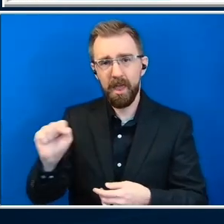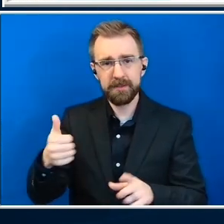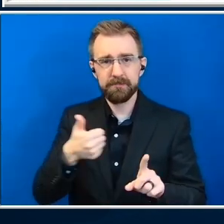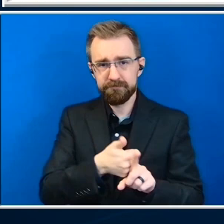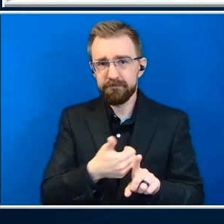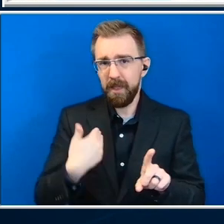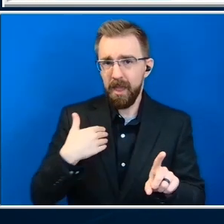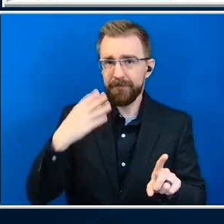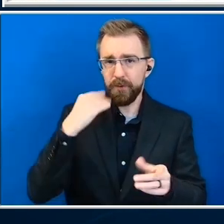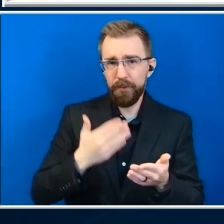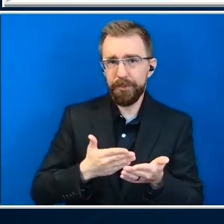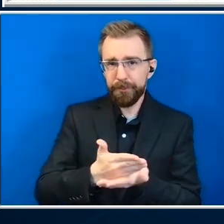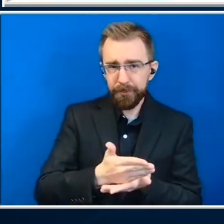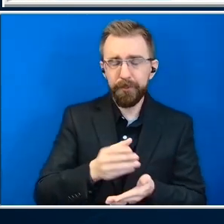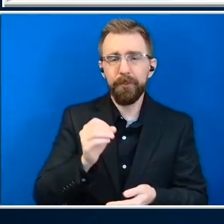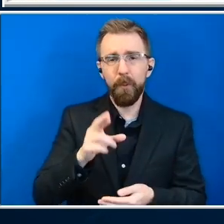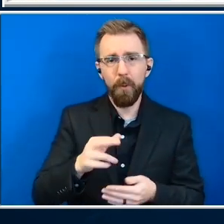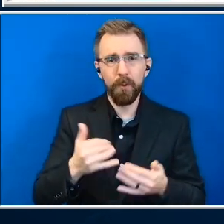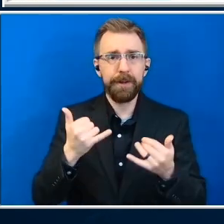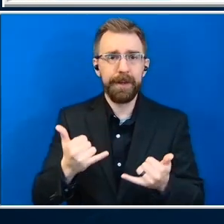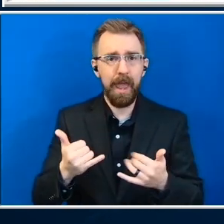or are going through it with someone they love.